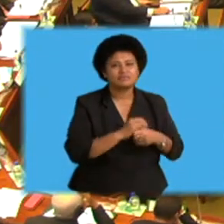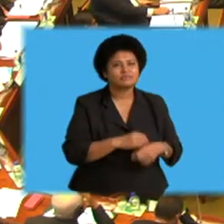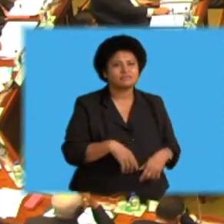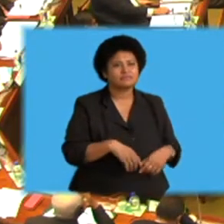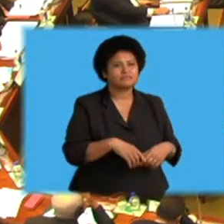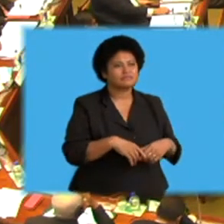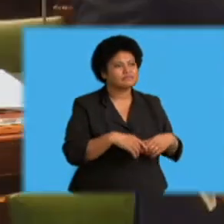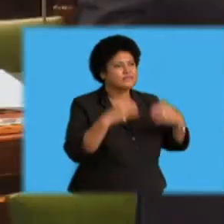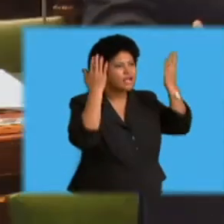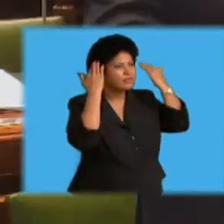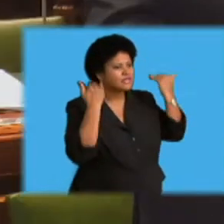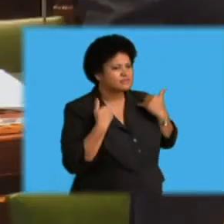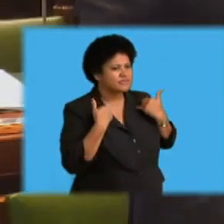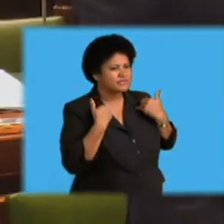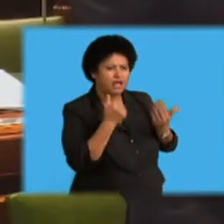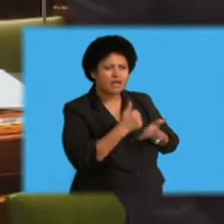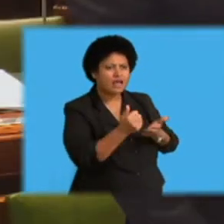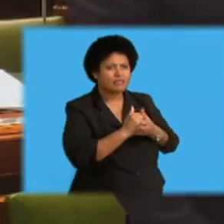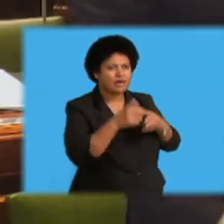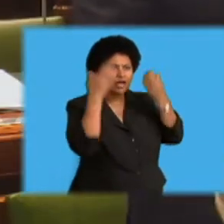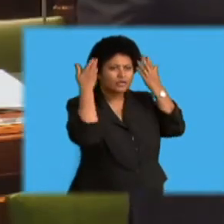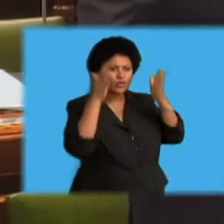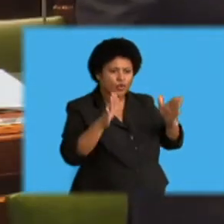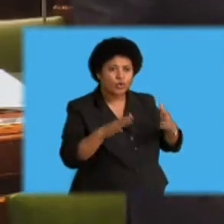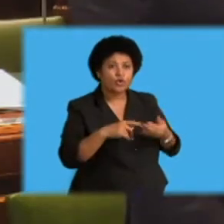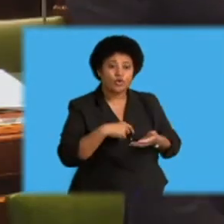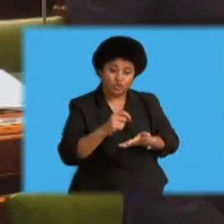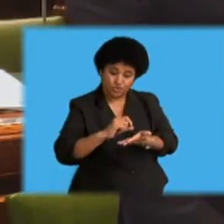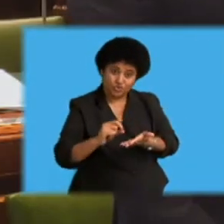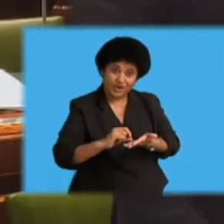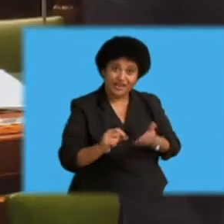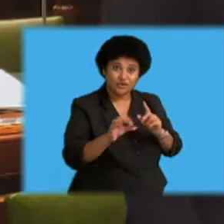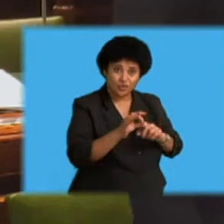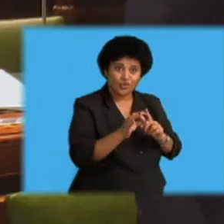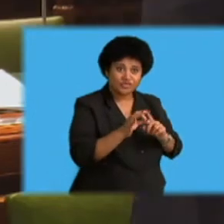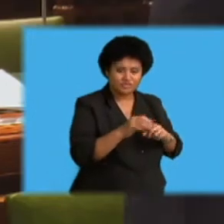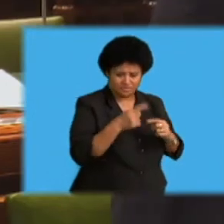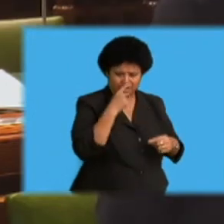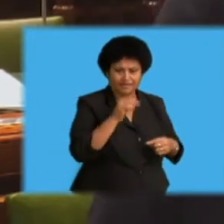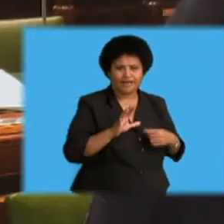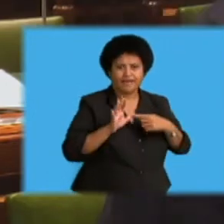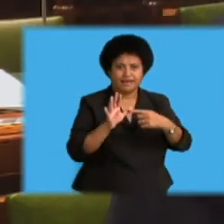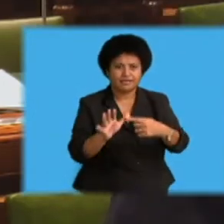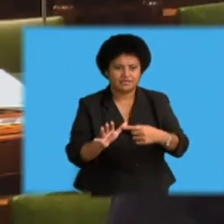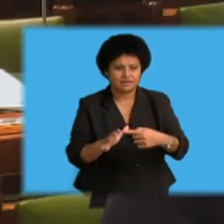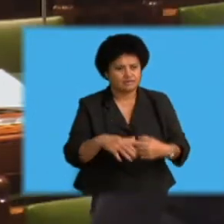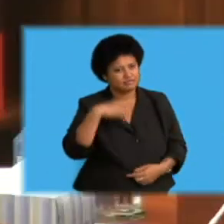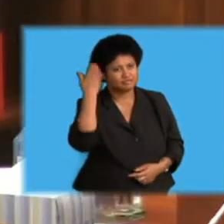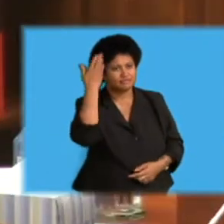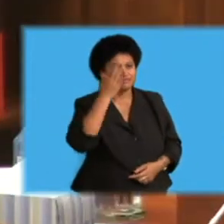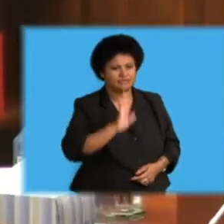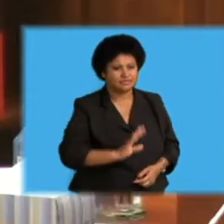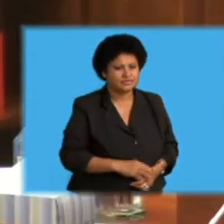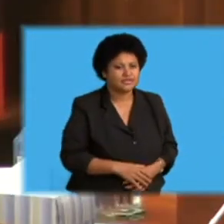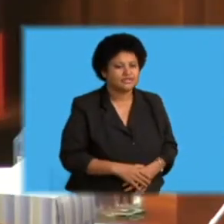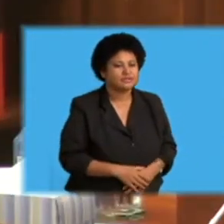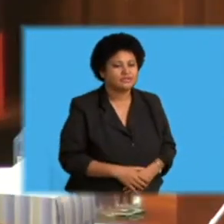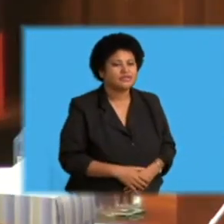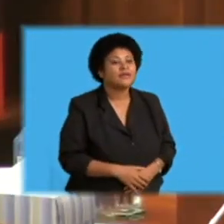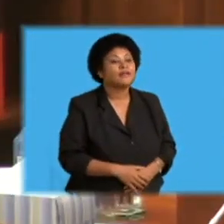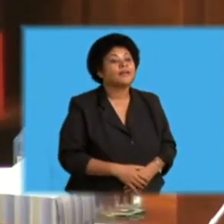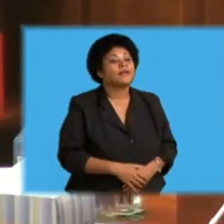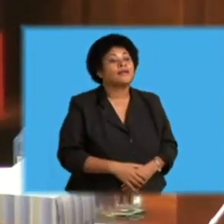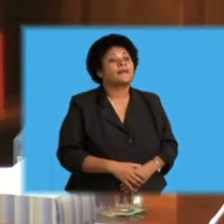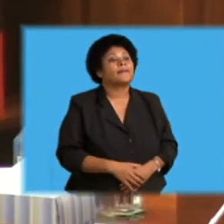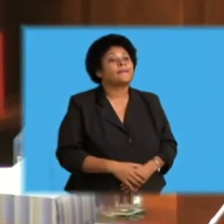me. You can ask me that question as a written question, I can give it to you. Thank you. Can you ask as a written question,